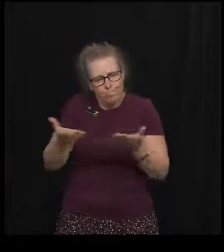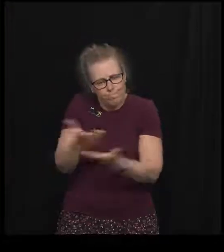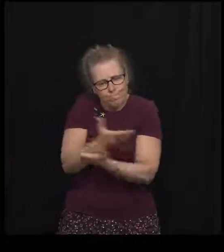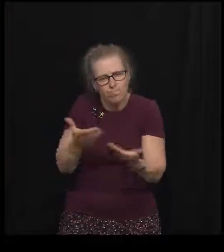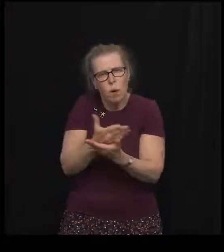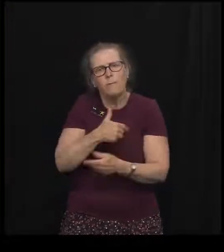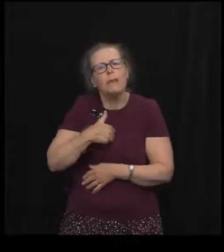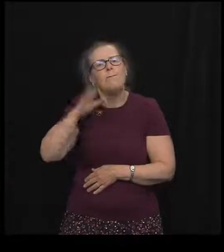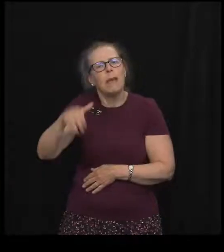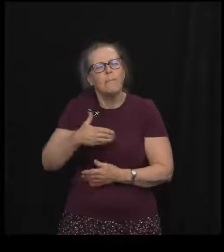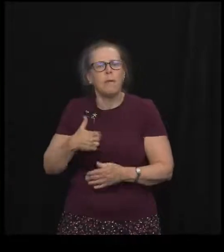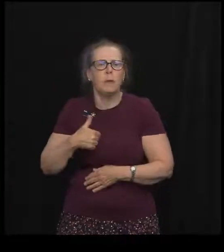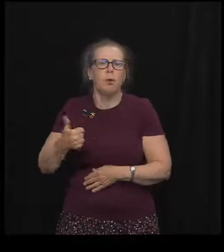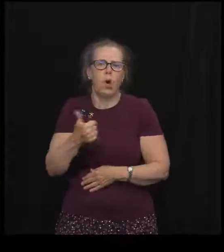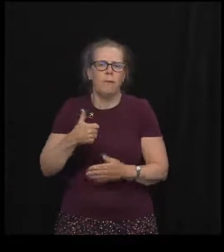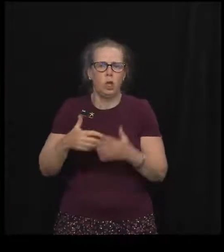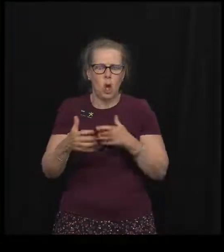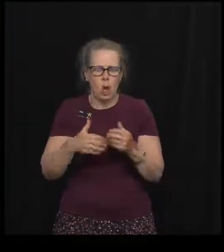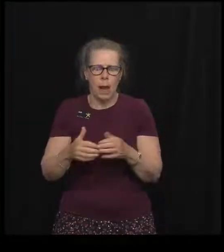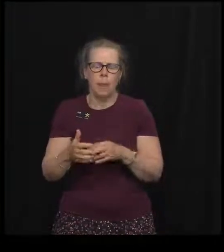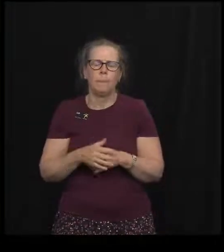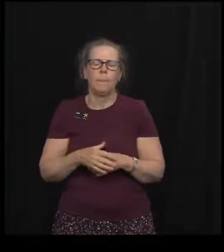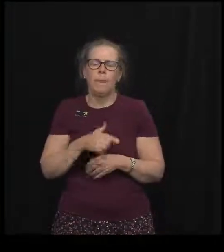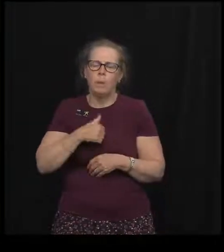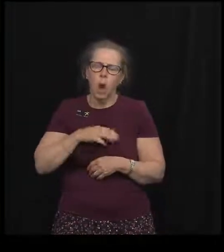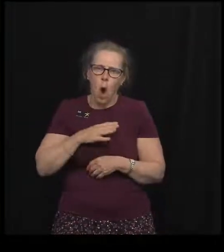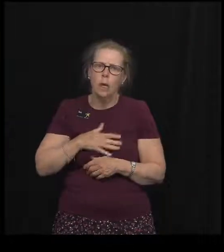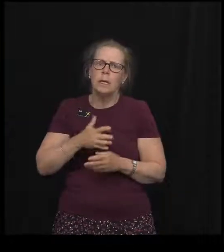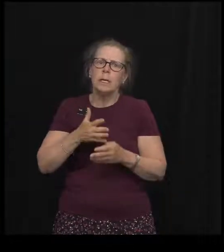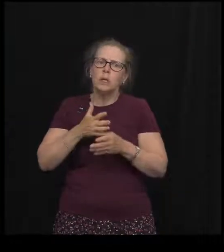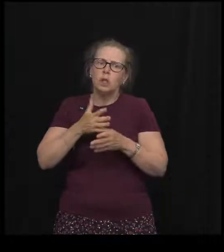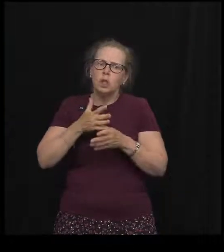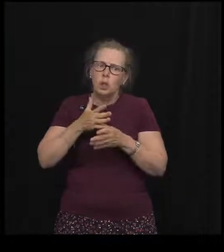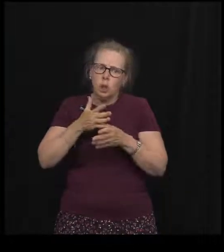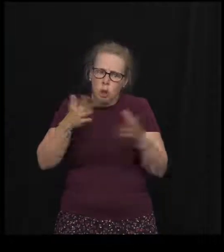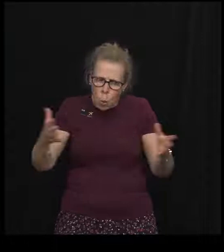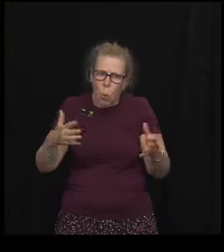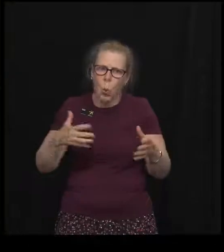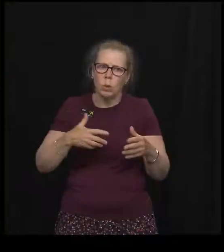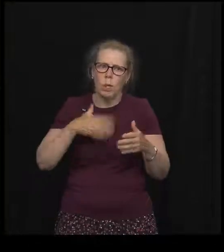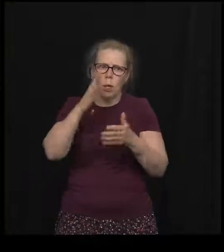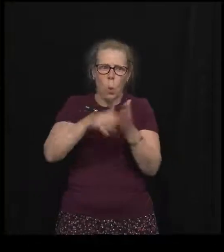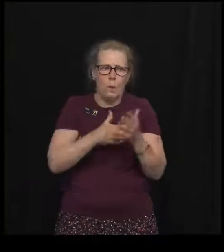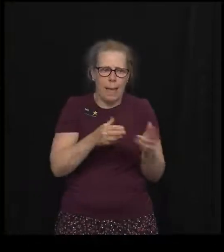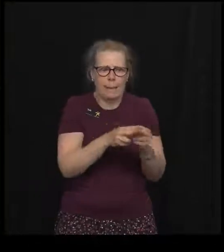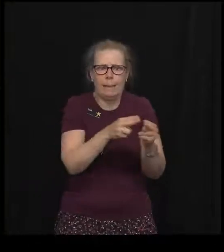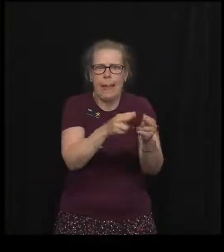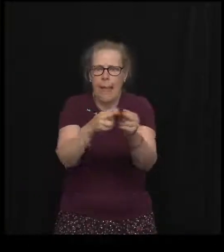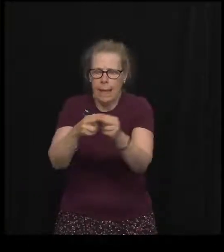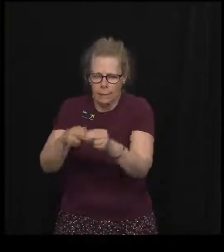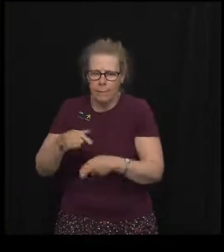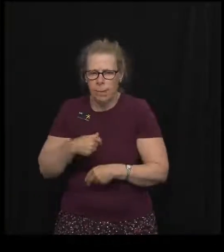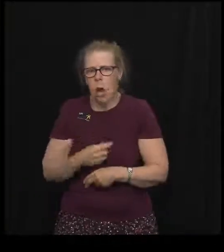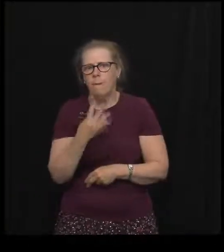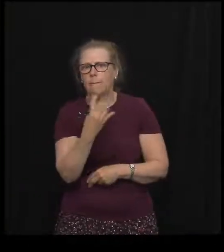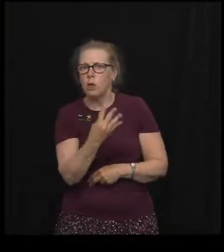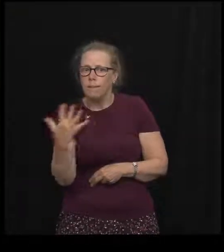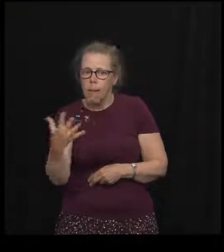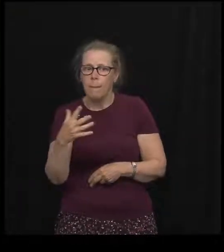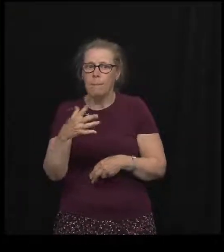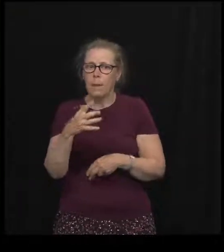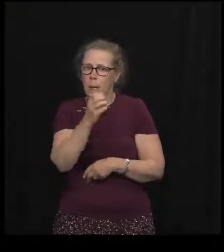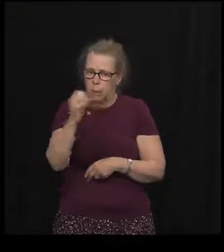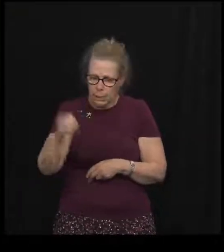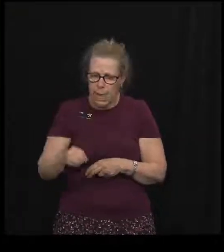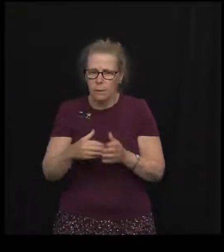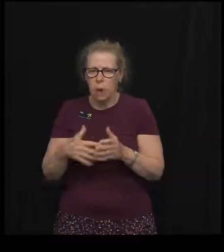think UNICEF, as Thomas described, we have an incredible outreach. We are vaccinating, like you said, 45% of every child in the world up to